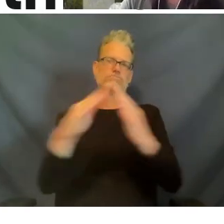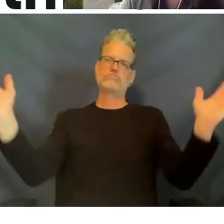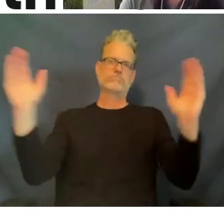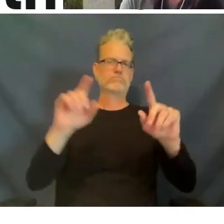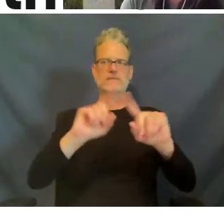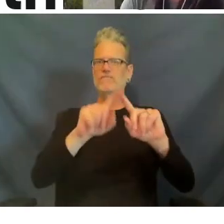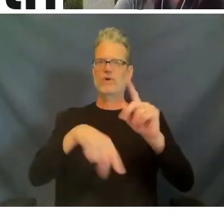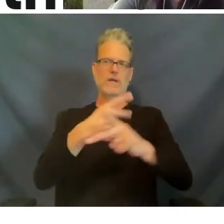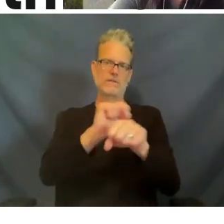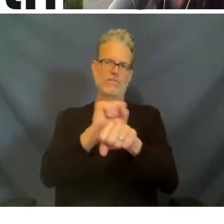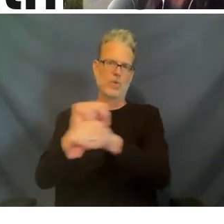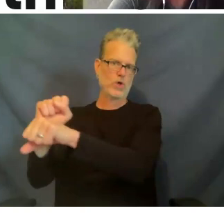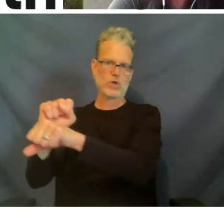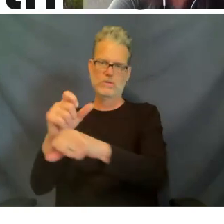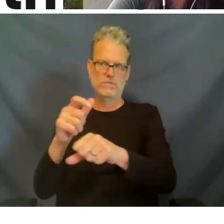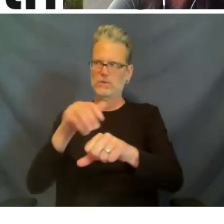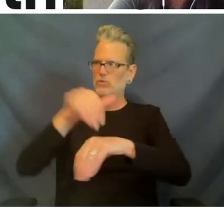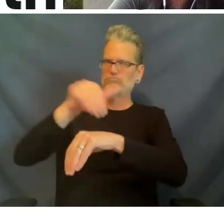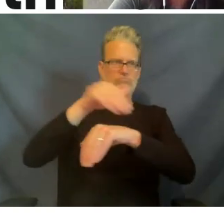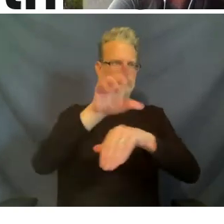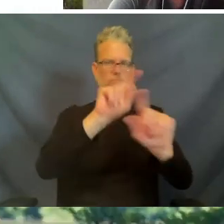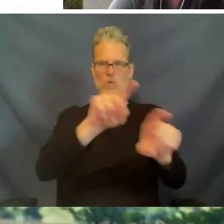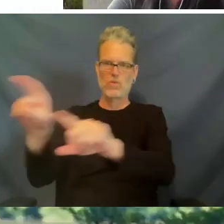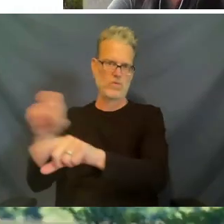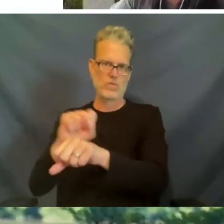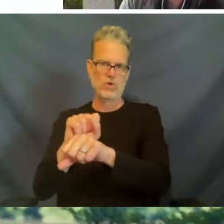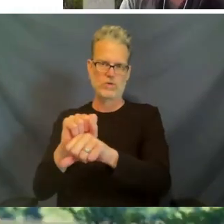happen. Next slide.